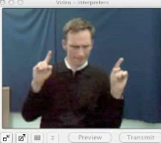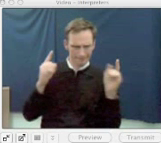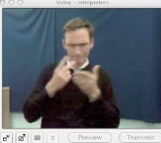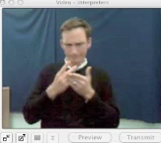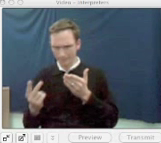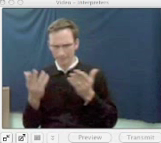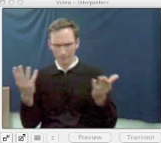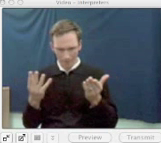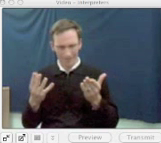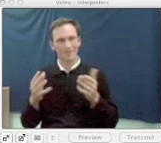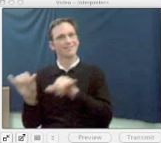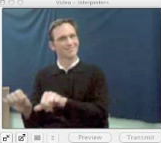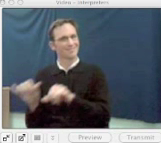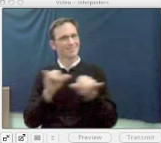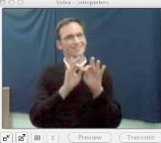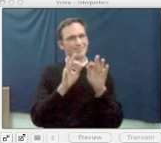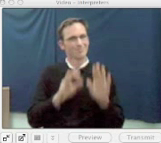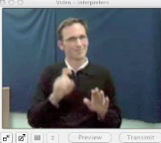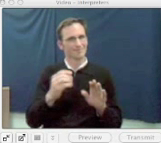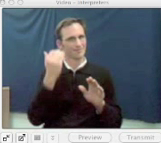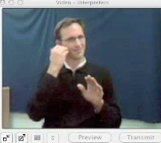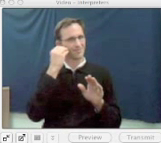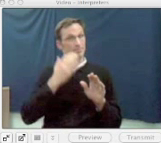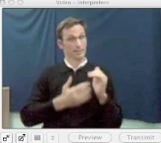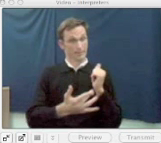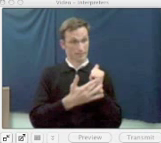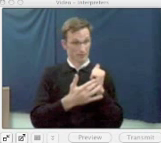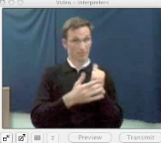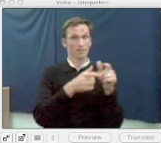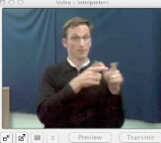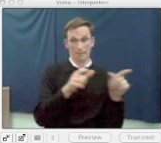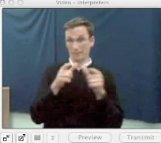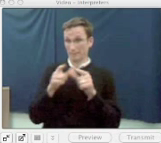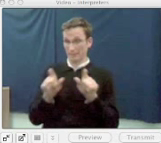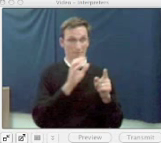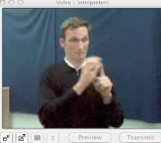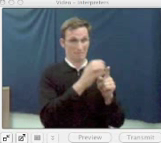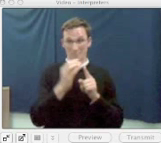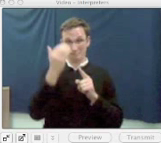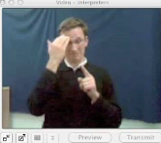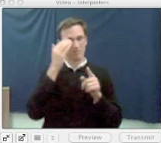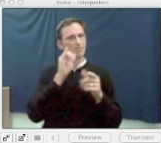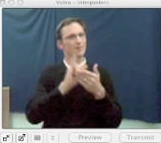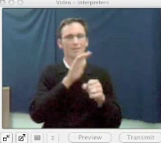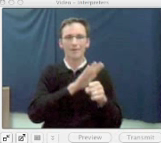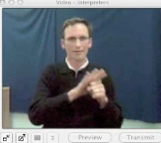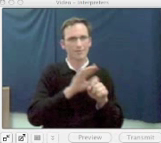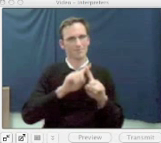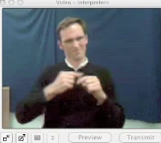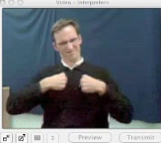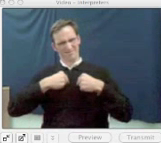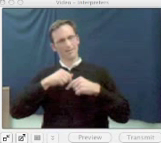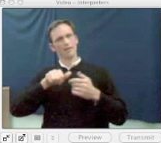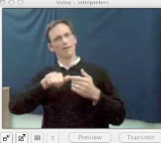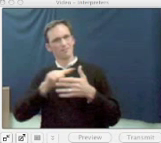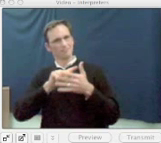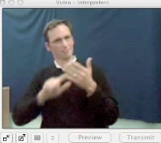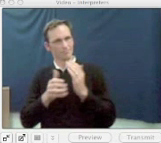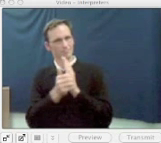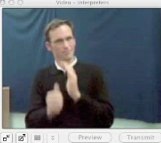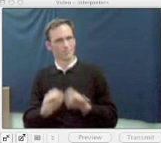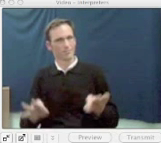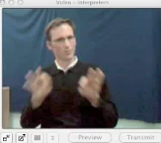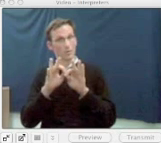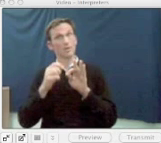thing. Technical skills, of course, are important, but they do not solely decide if an interpreter is effective in an assignment